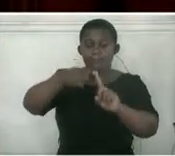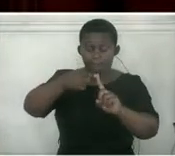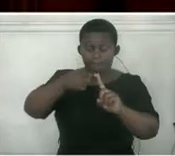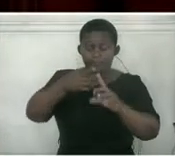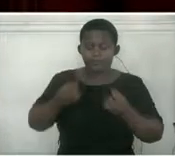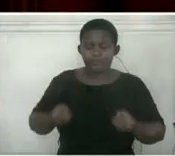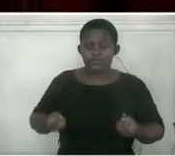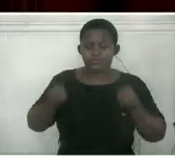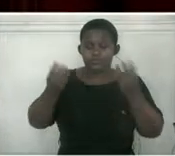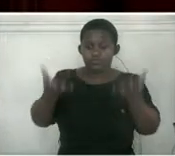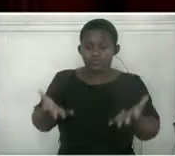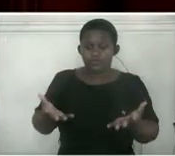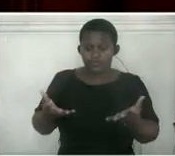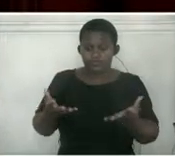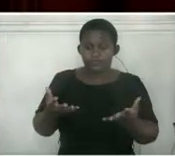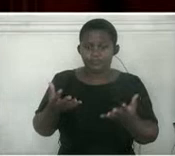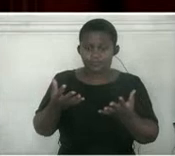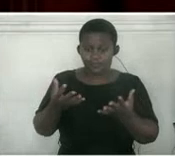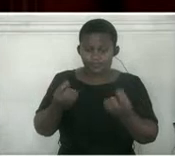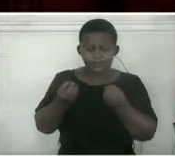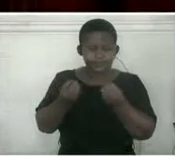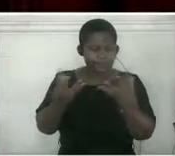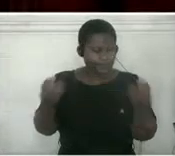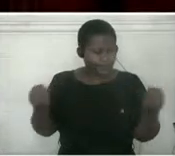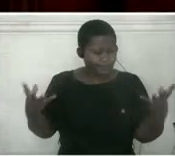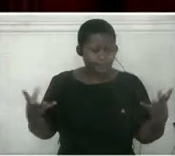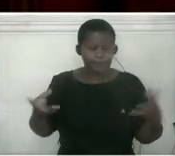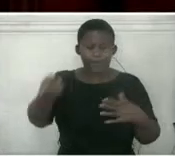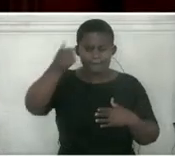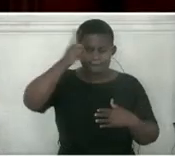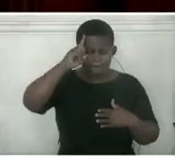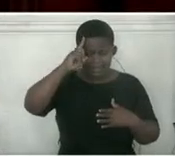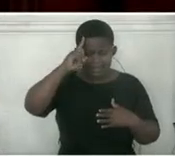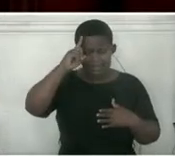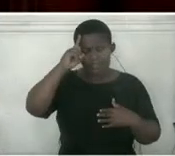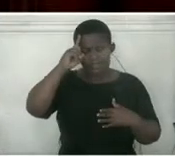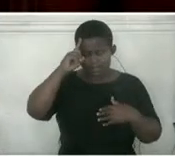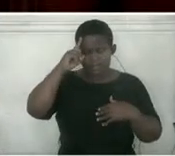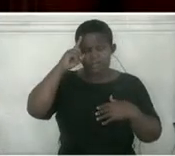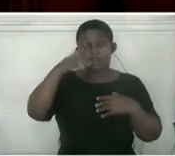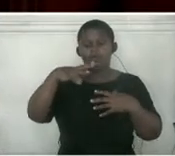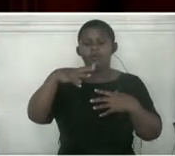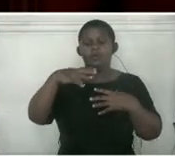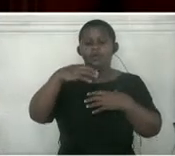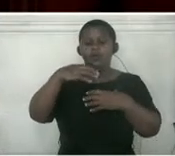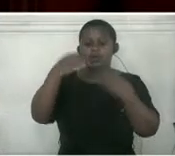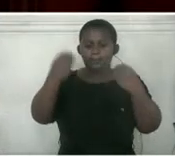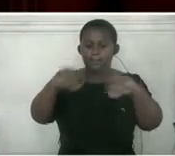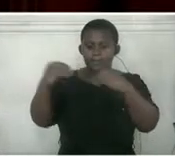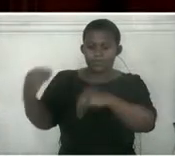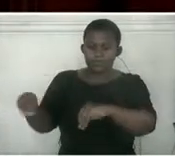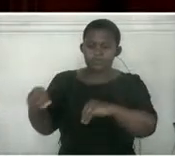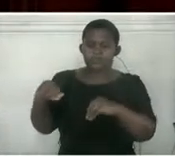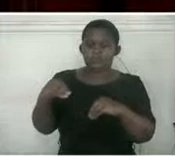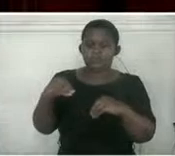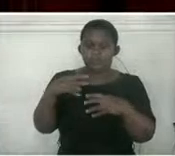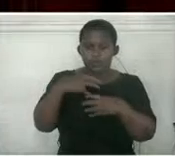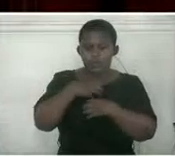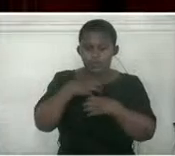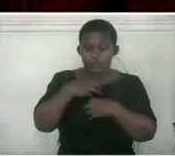providing relief to majority black-owned tourism businesses. The fund